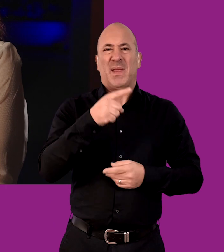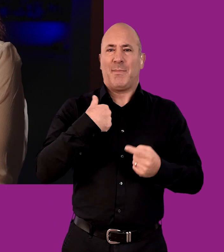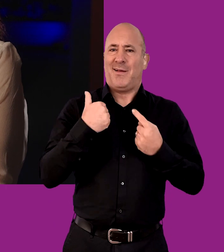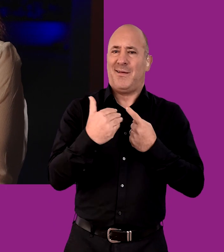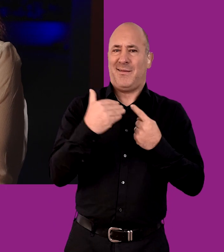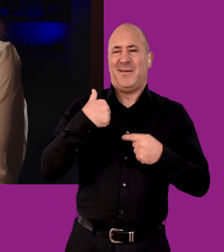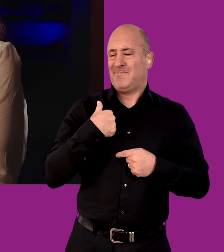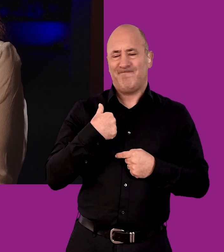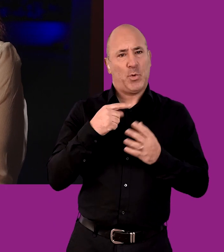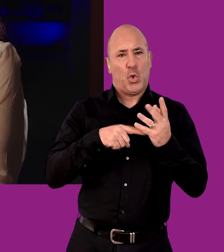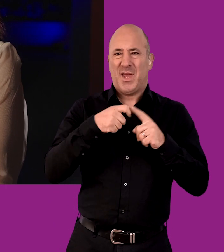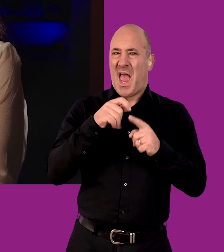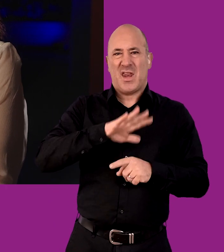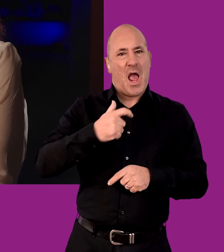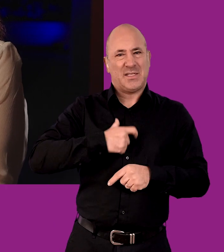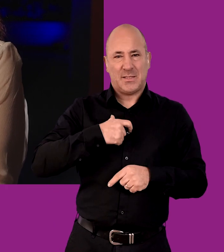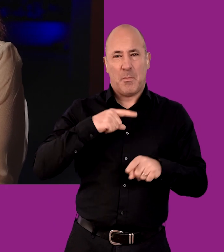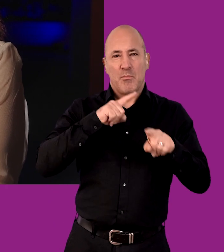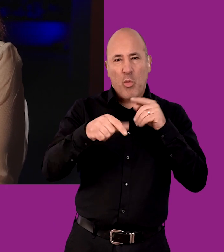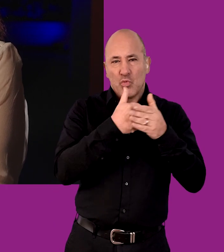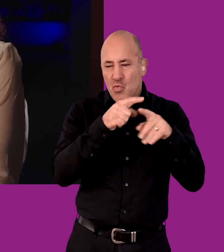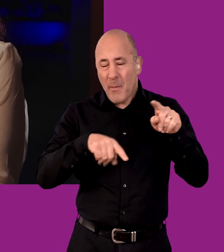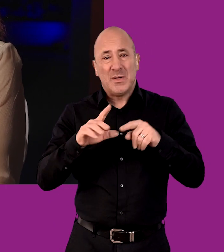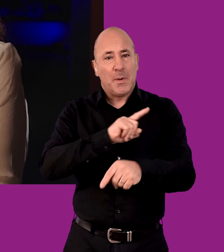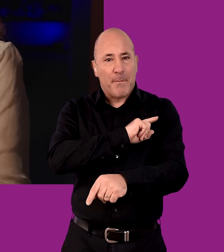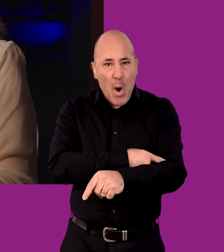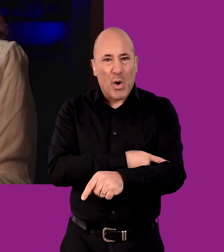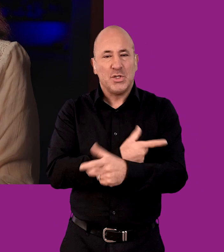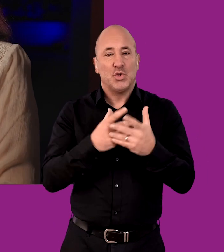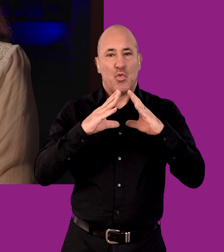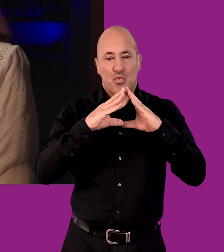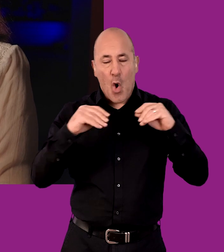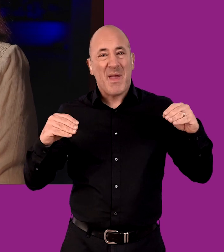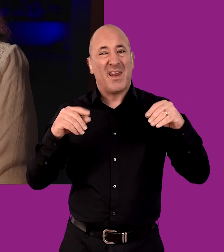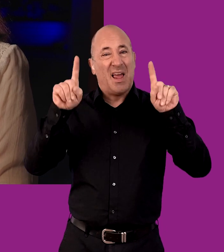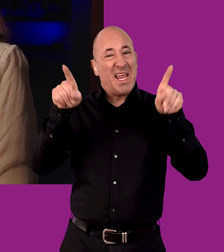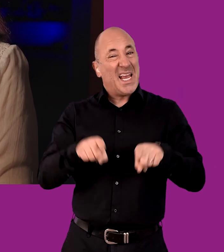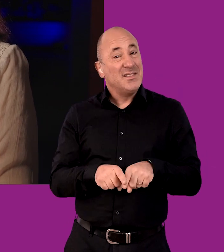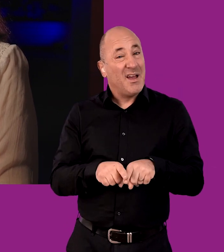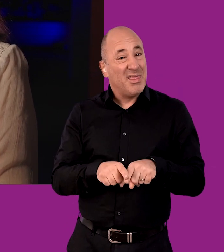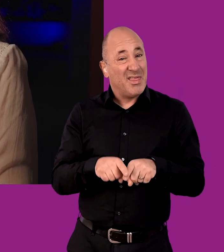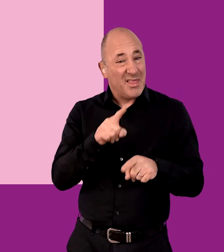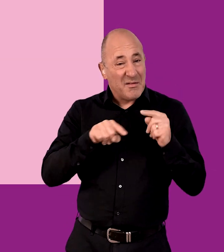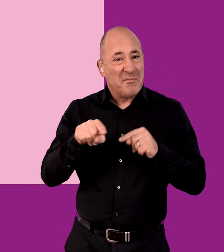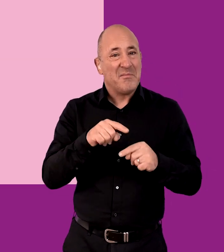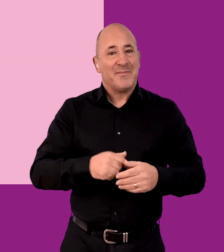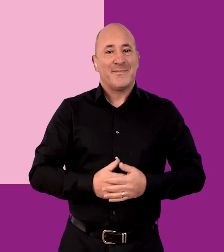a non-UK national identity, the most common included Polish, Romanian and